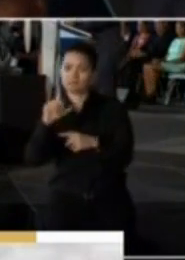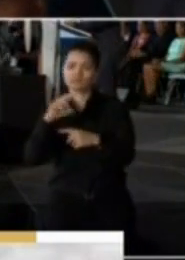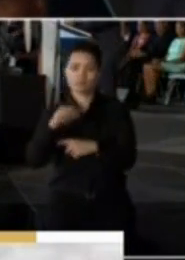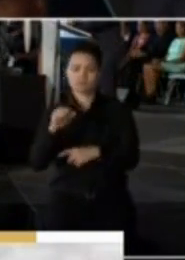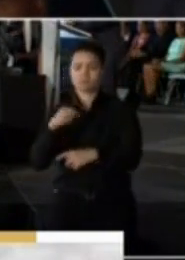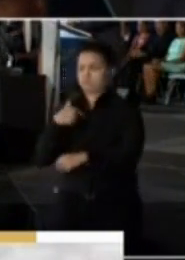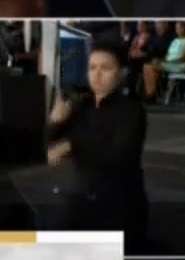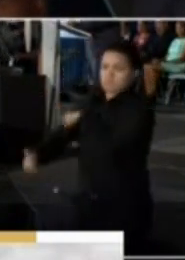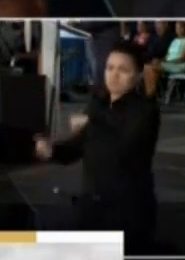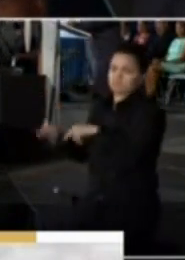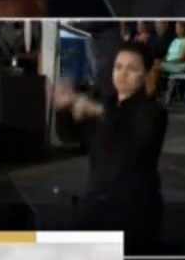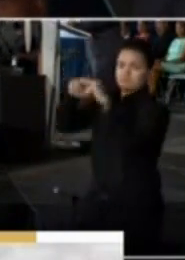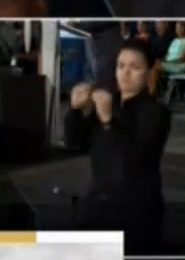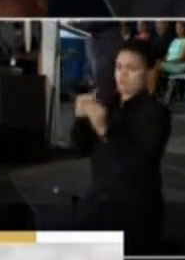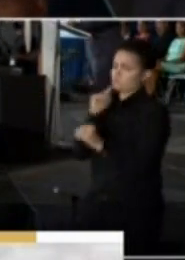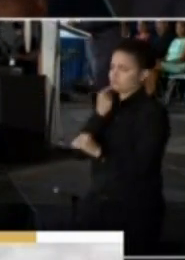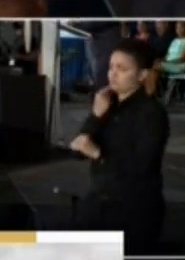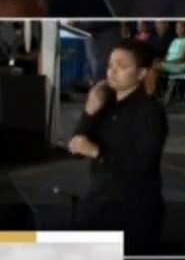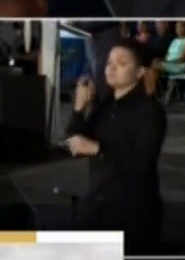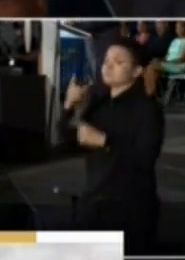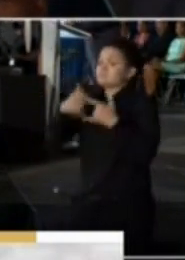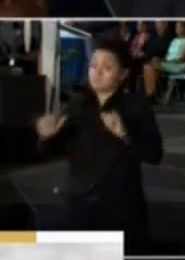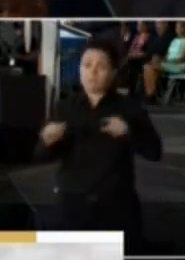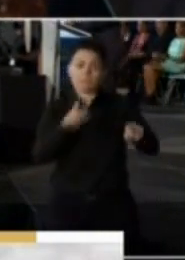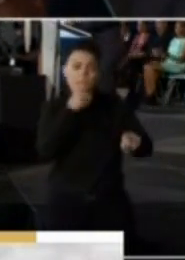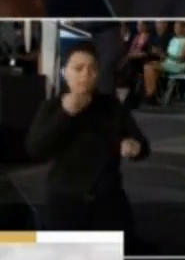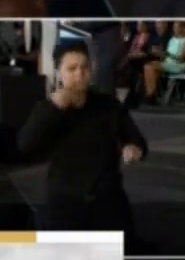you. Thank you for your courageous leadership.